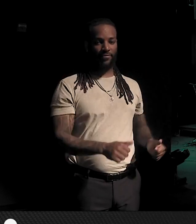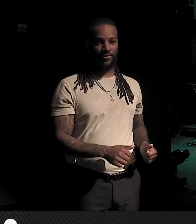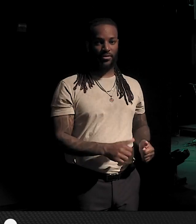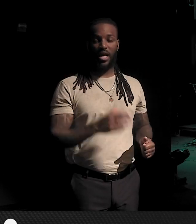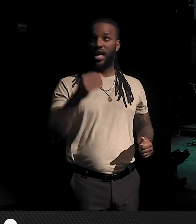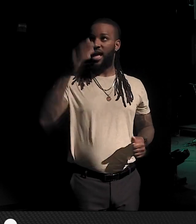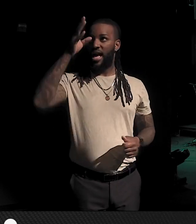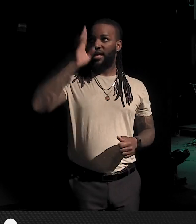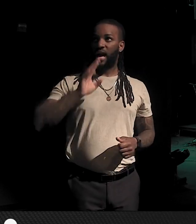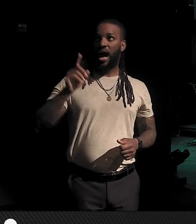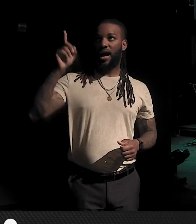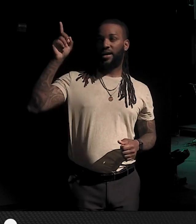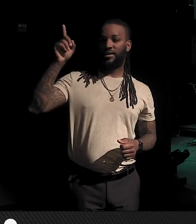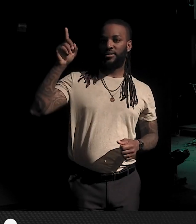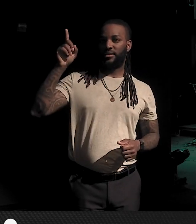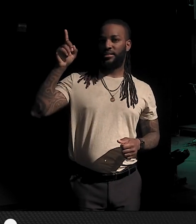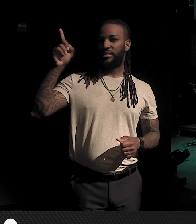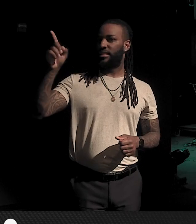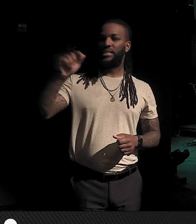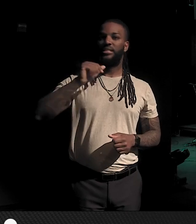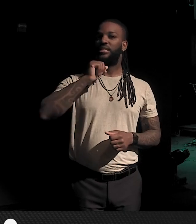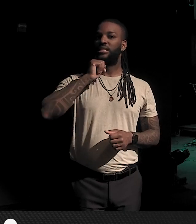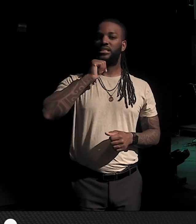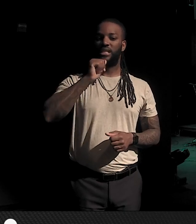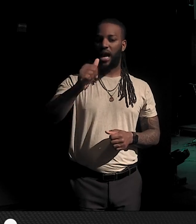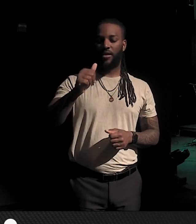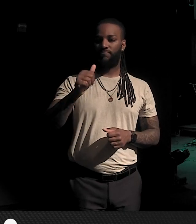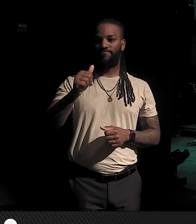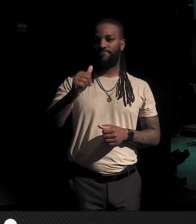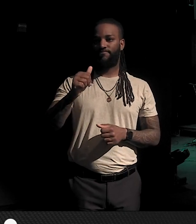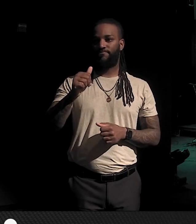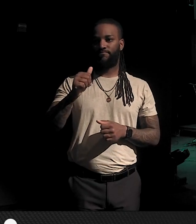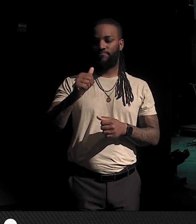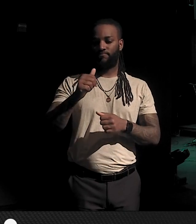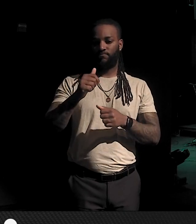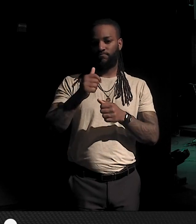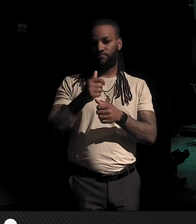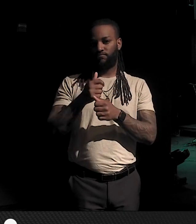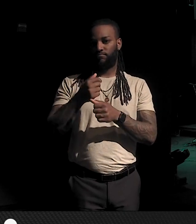And God, who is not bound by time,